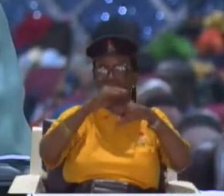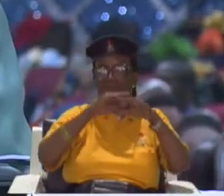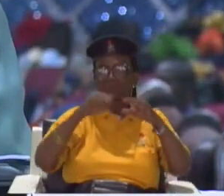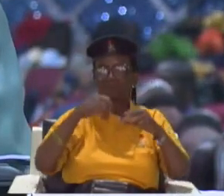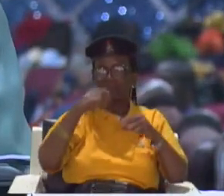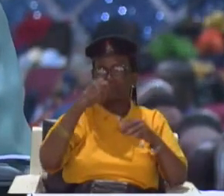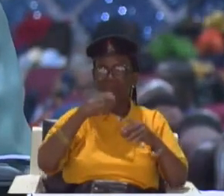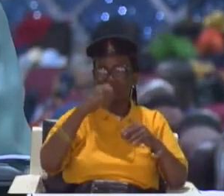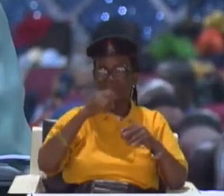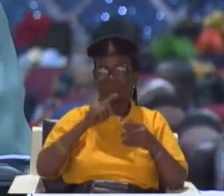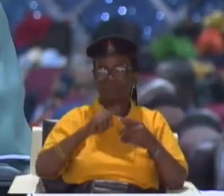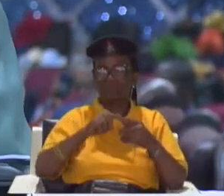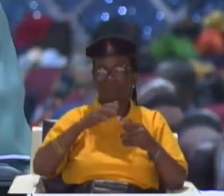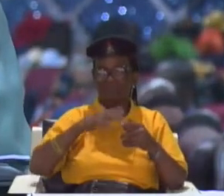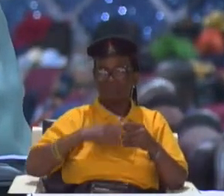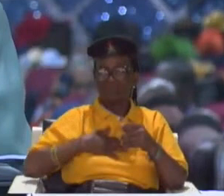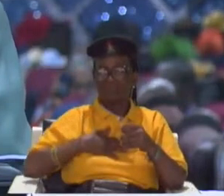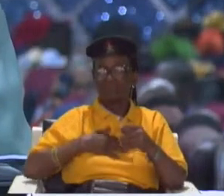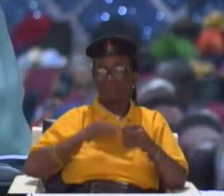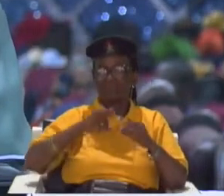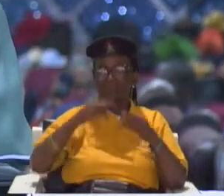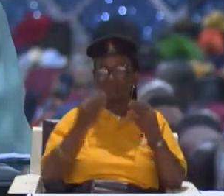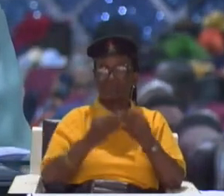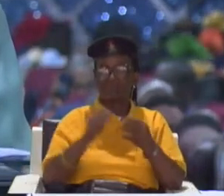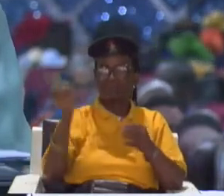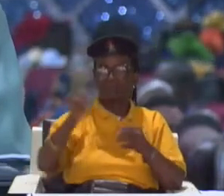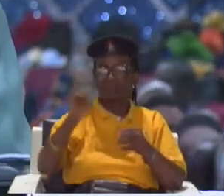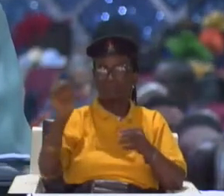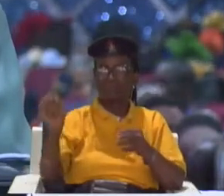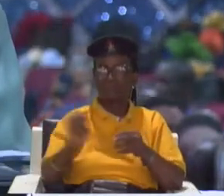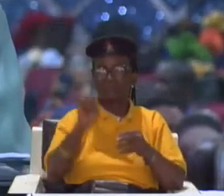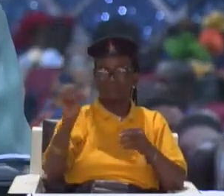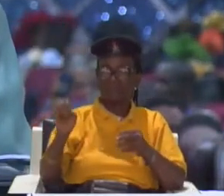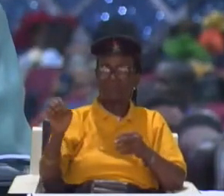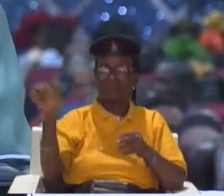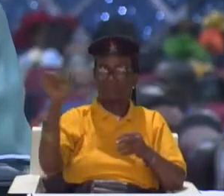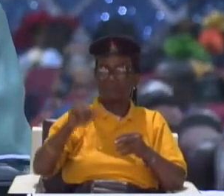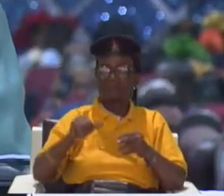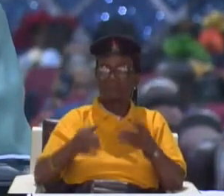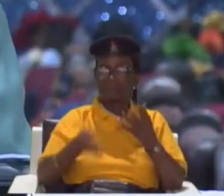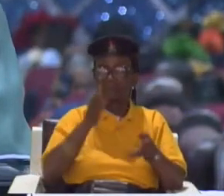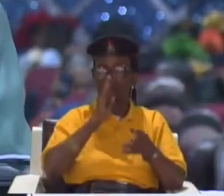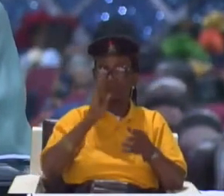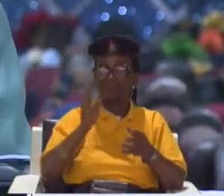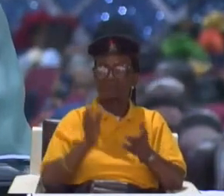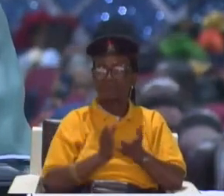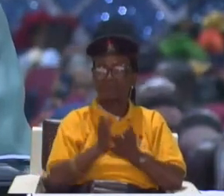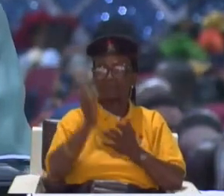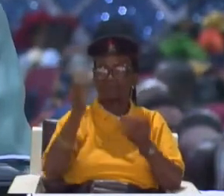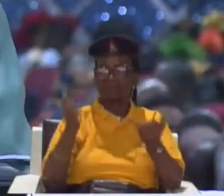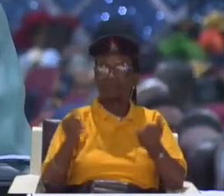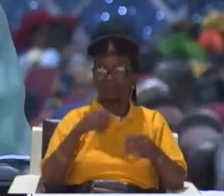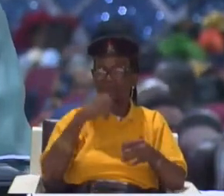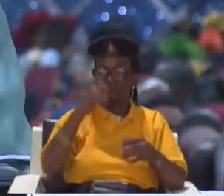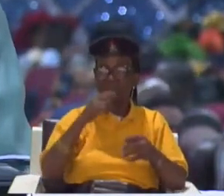family. Wherever they may be right now. Speak to them.